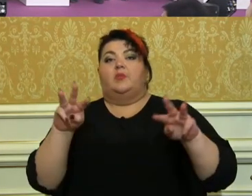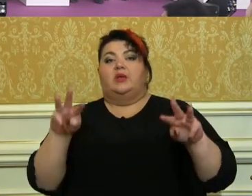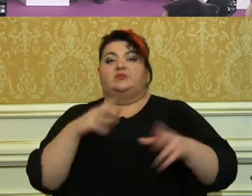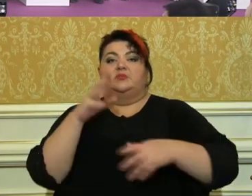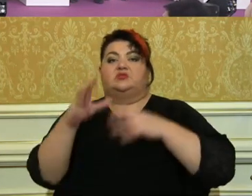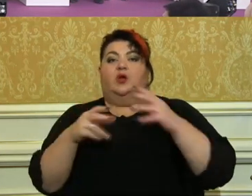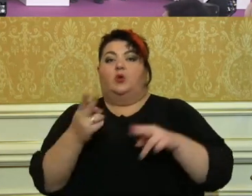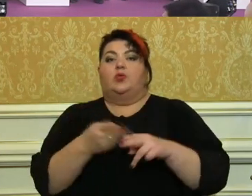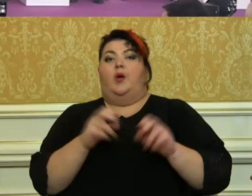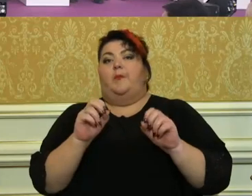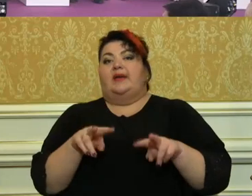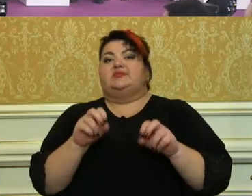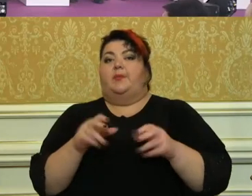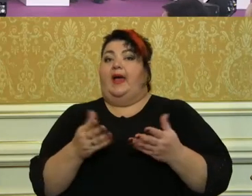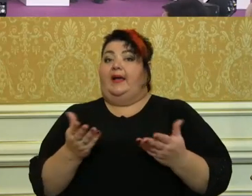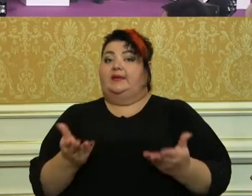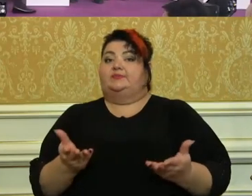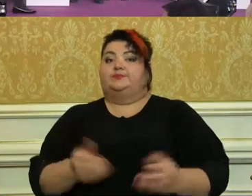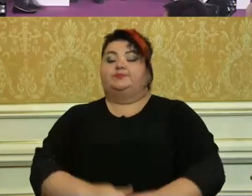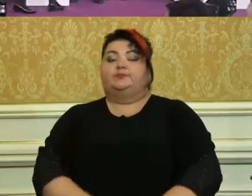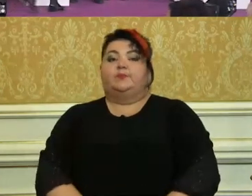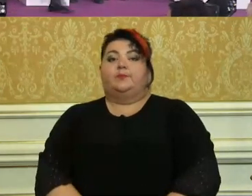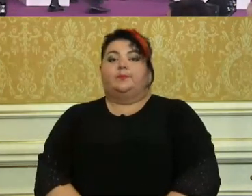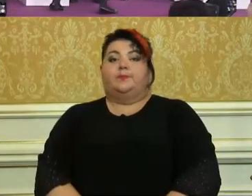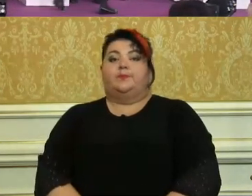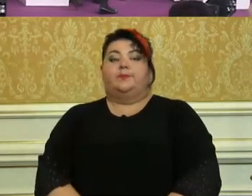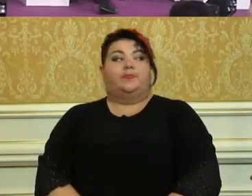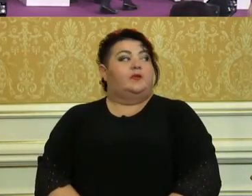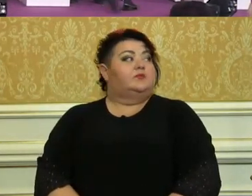Secretary of Defense for Russia, Ukraine and Eurasia.